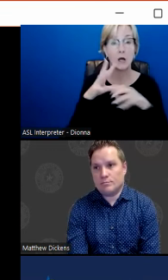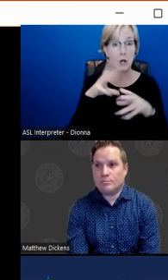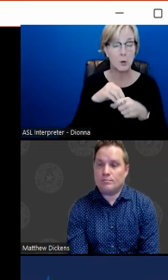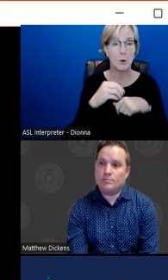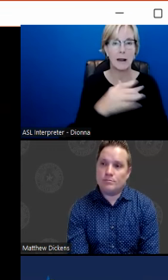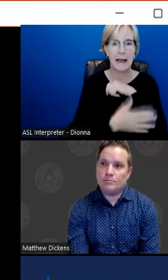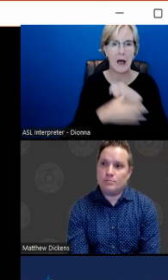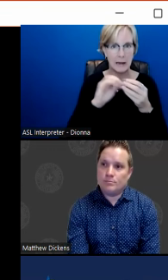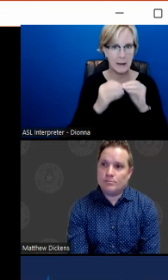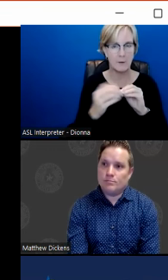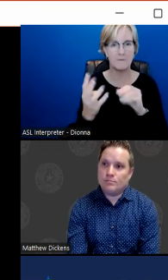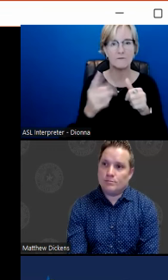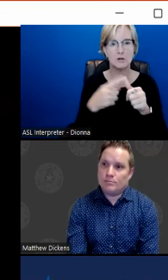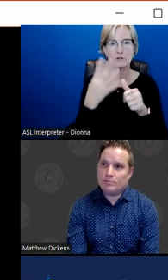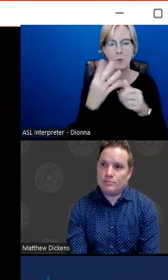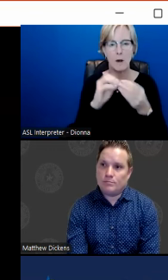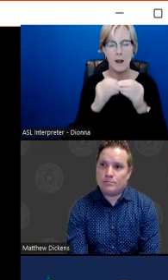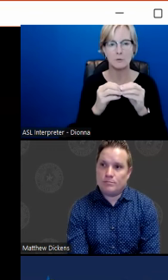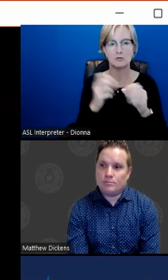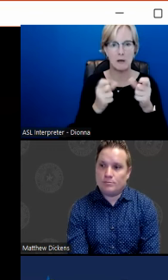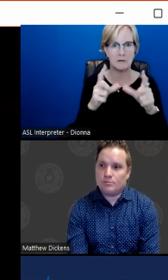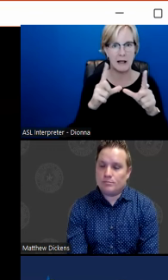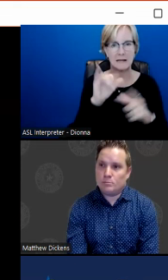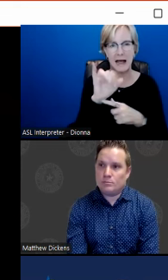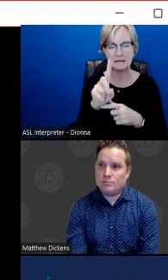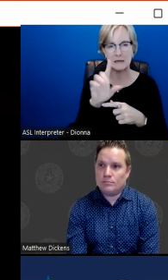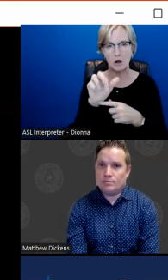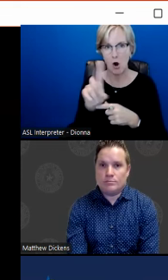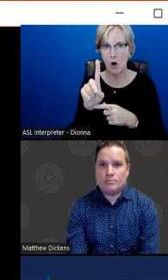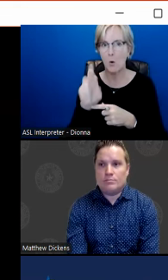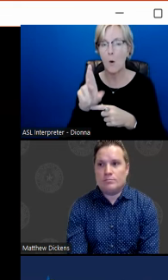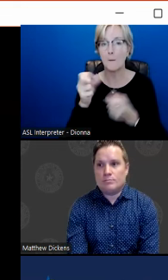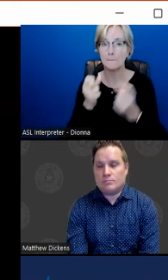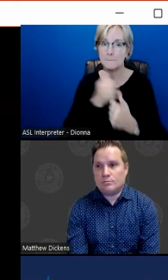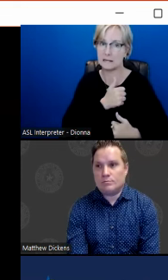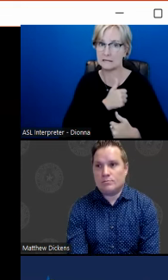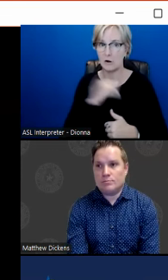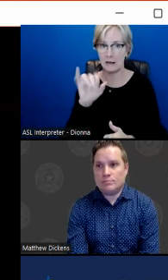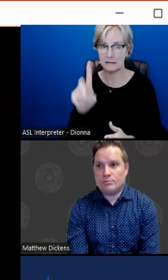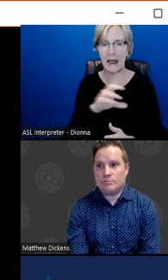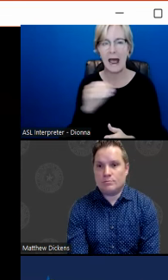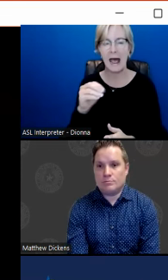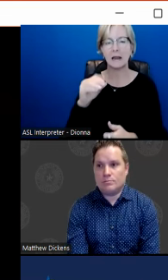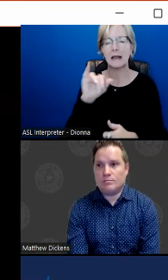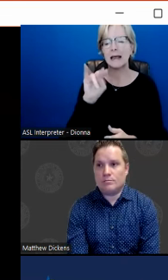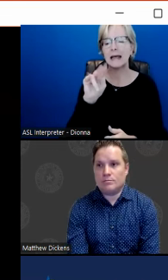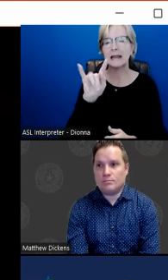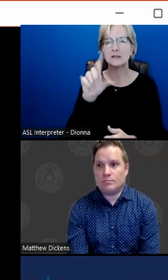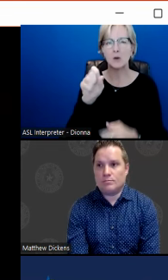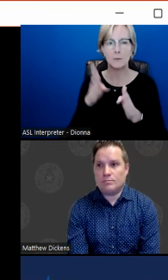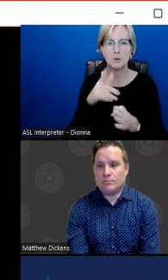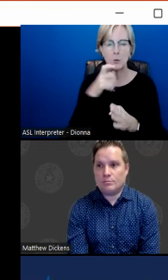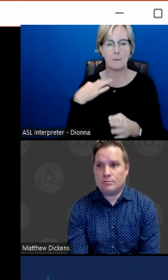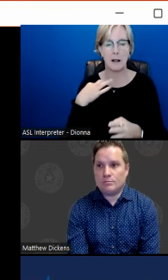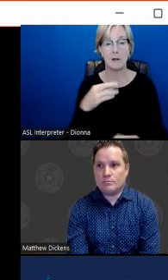first four digits of the driver's license, identification card, or military ID, and the initials of the applicant. Red